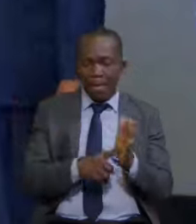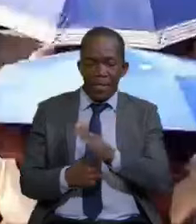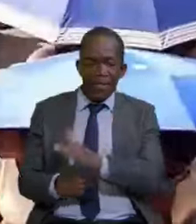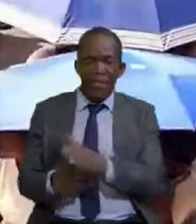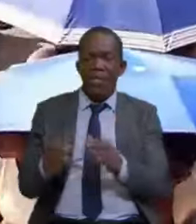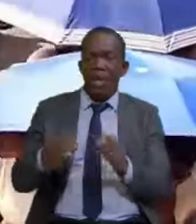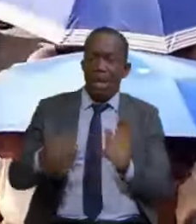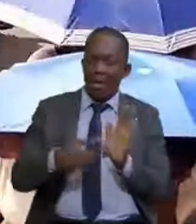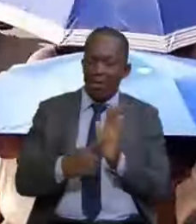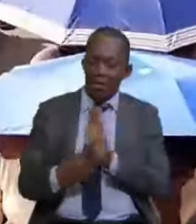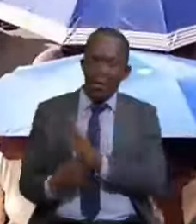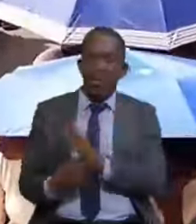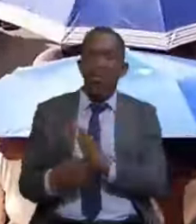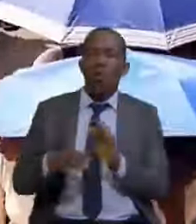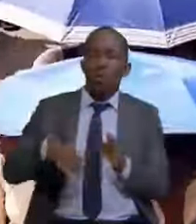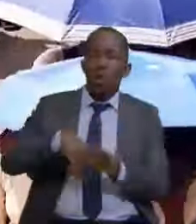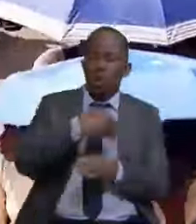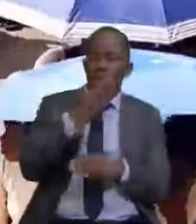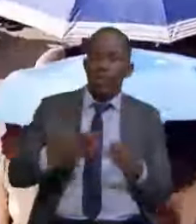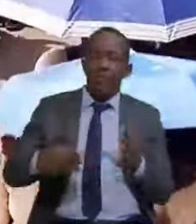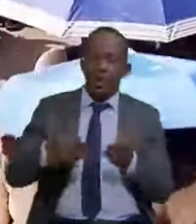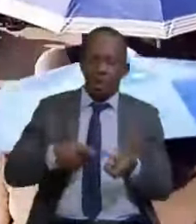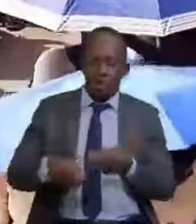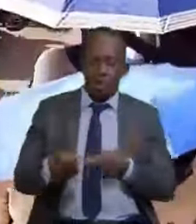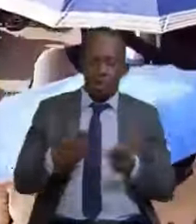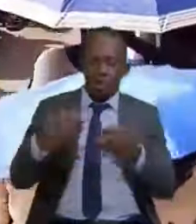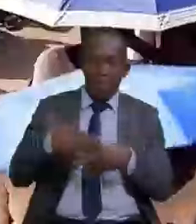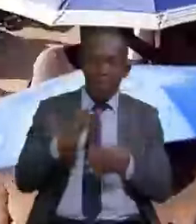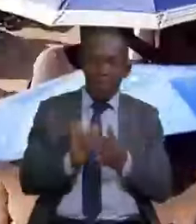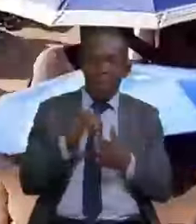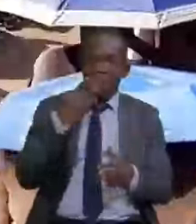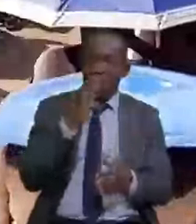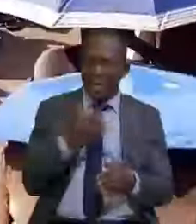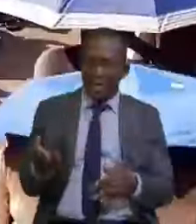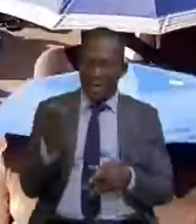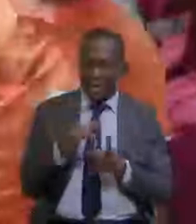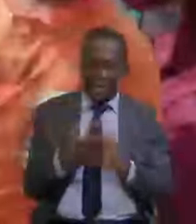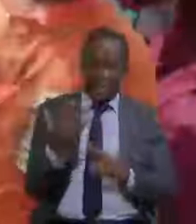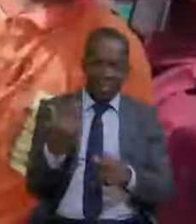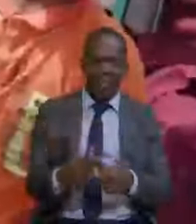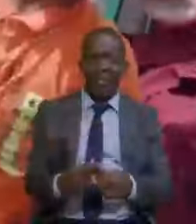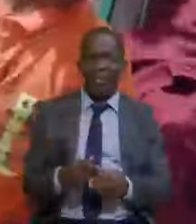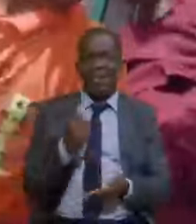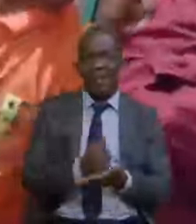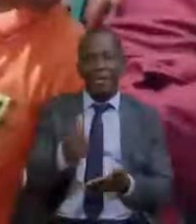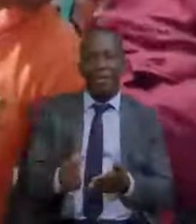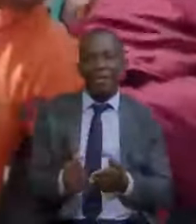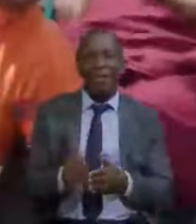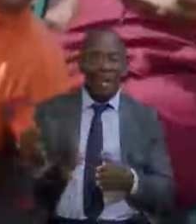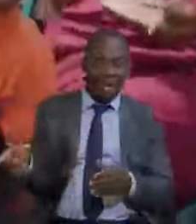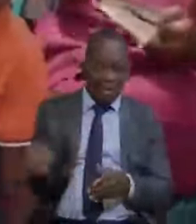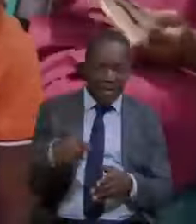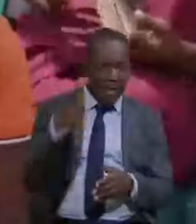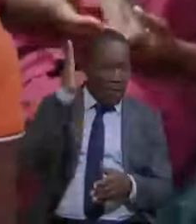thing today in Jesus' name. They will come out. I said they will